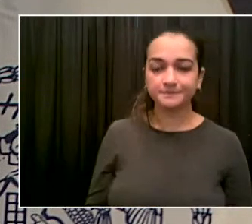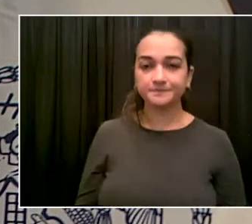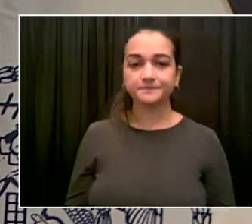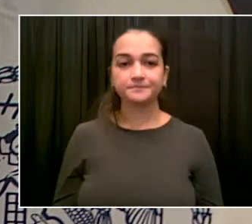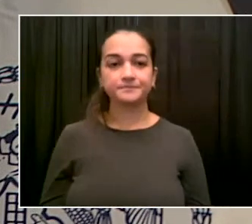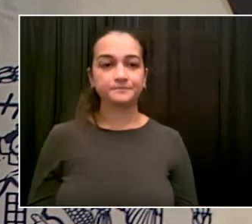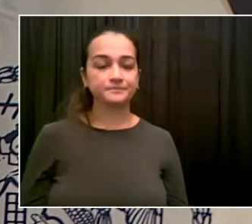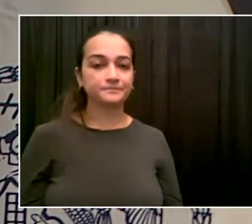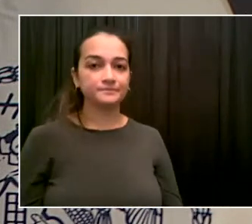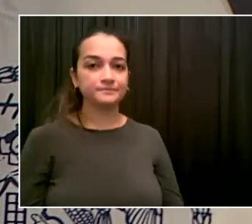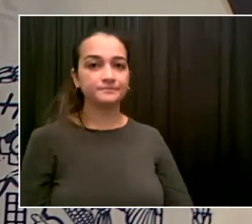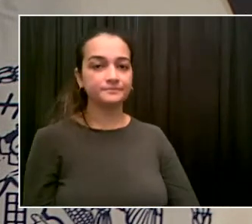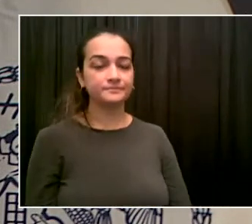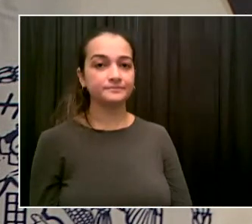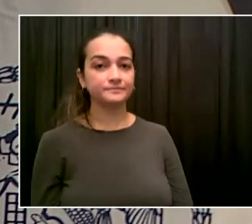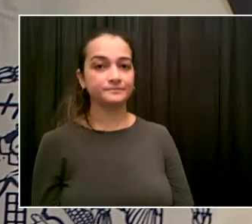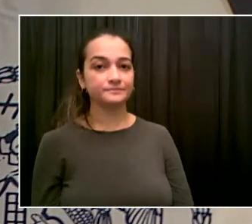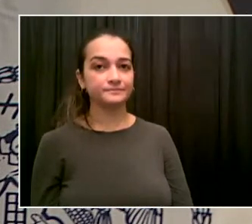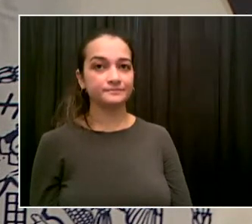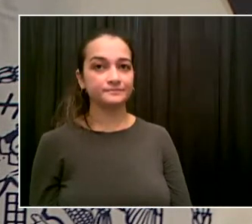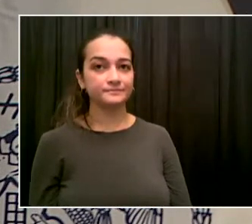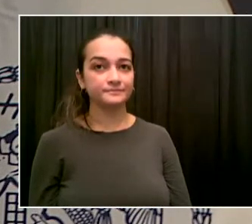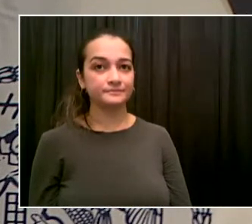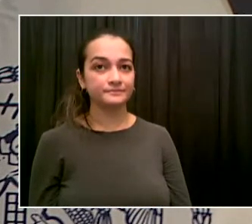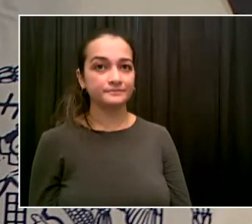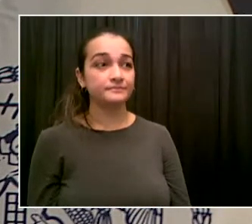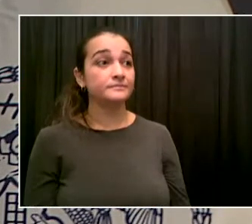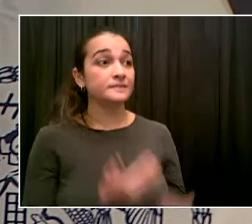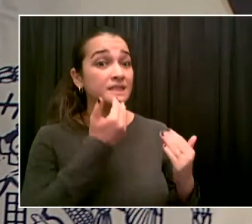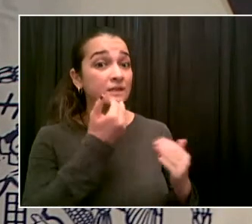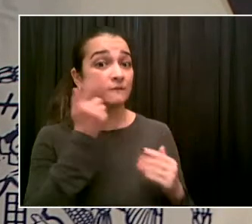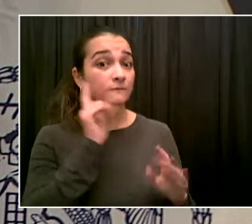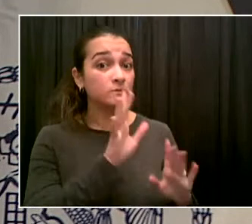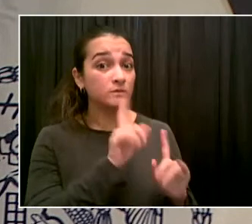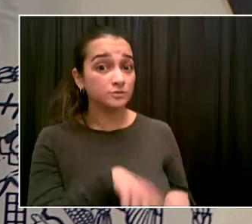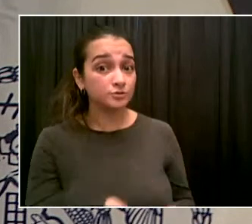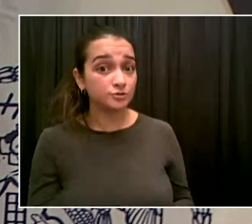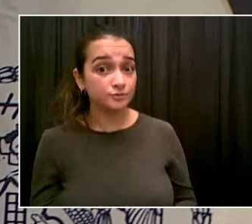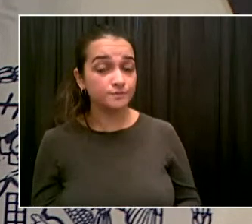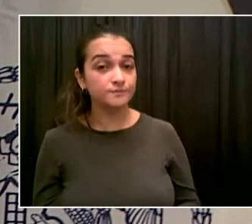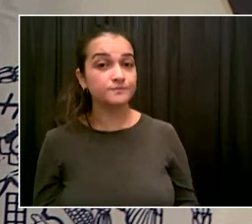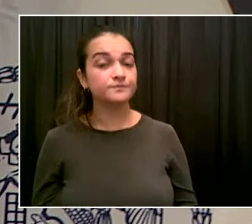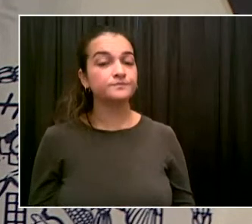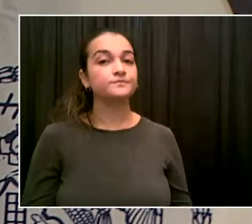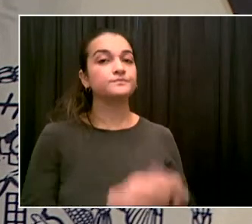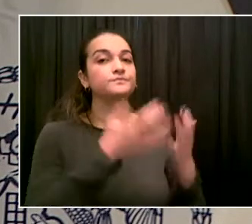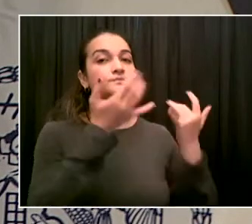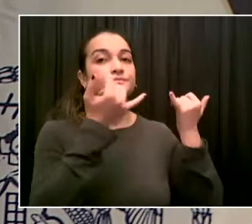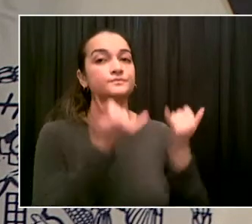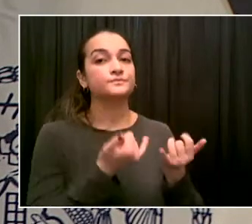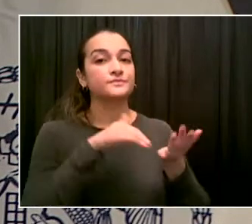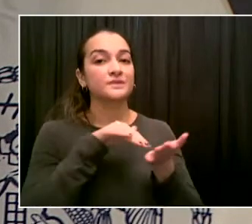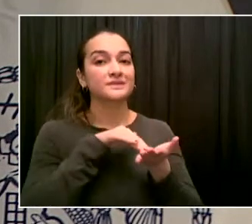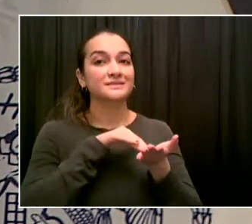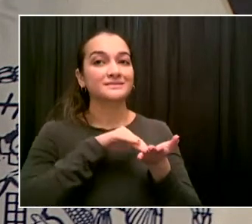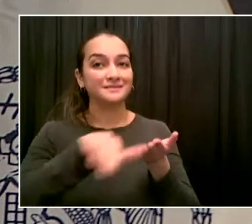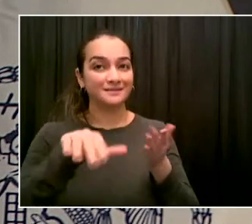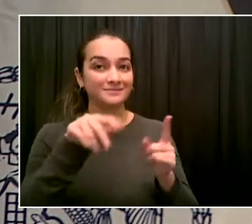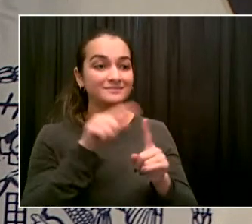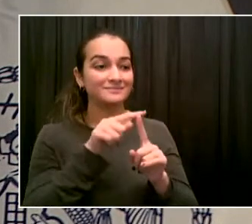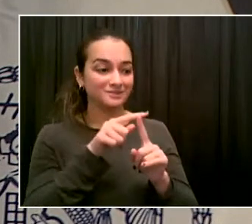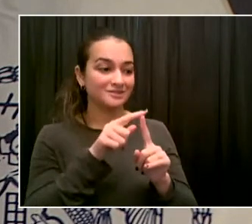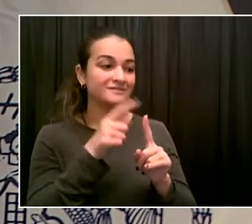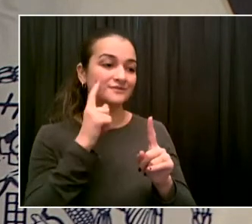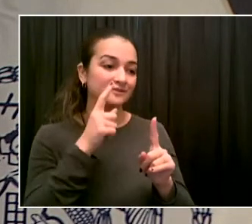I appreciate that. I wanted to ask second about the exemptions here. What kind of criteria is going to be looked at for these exemption requests,